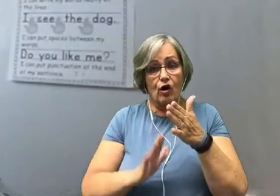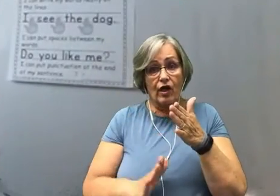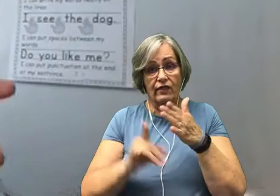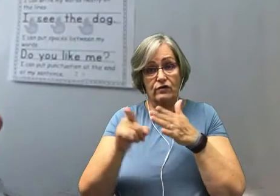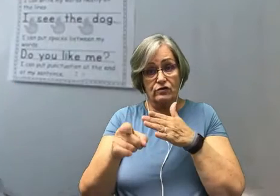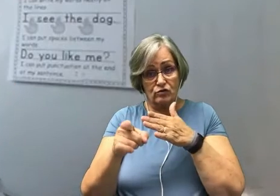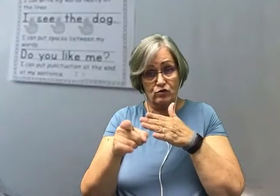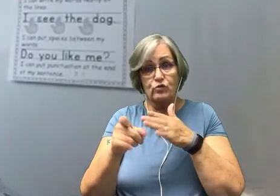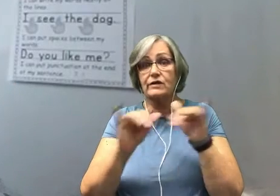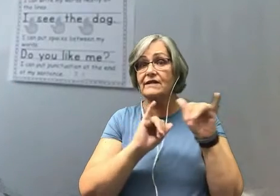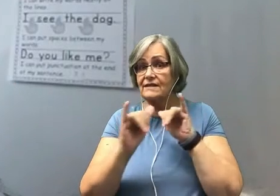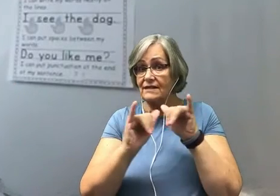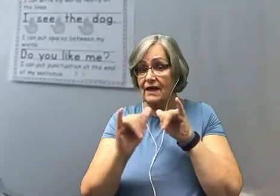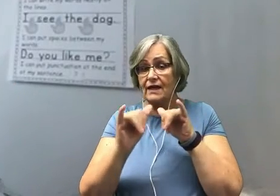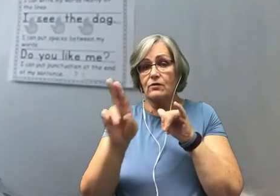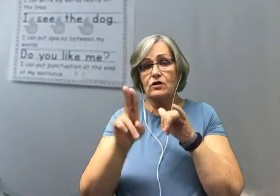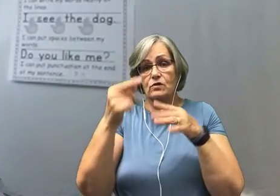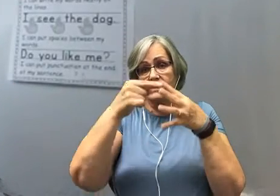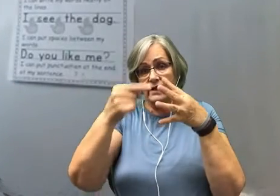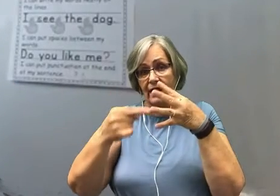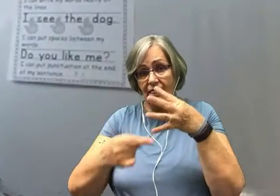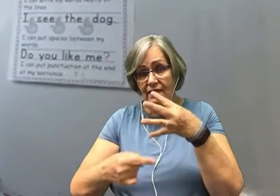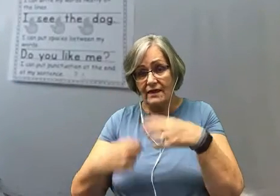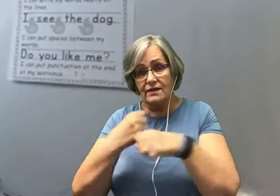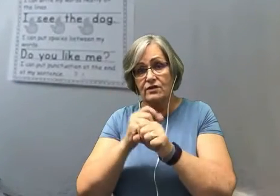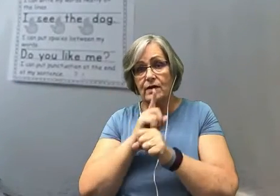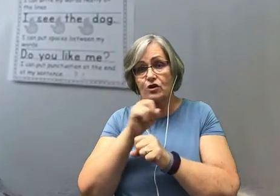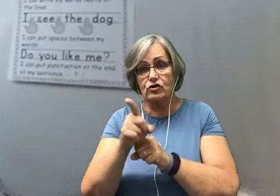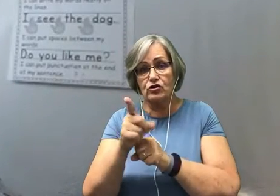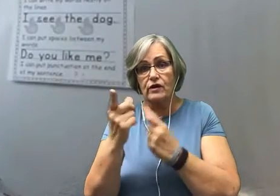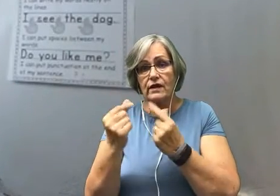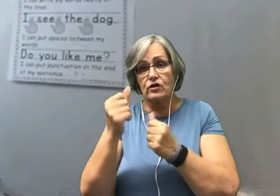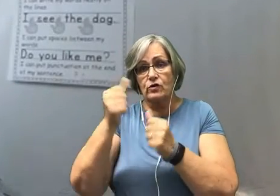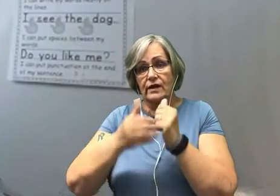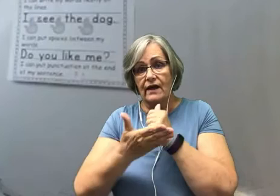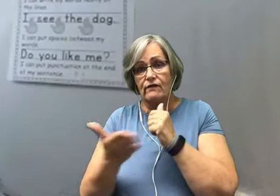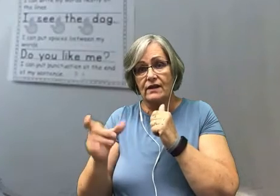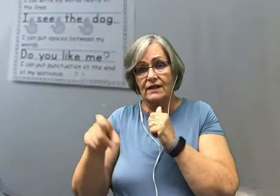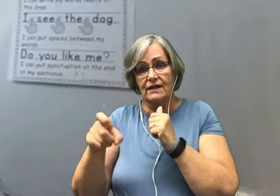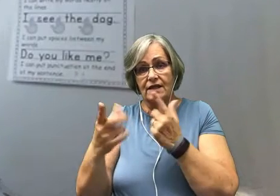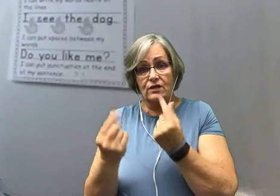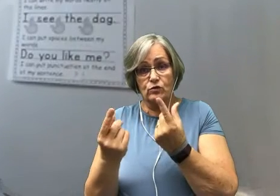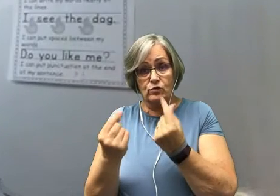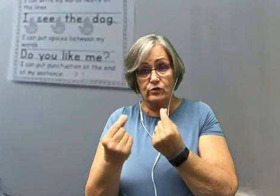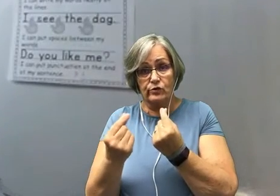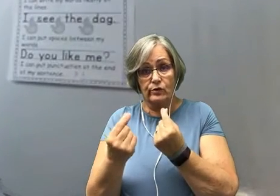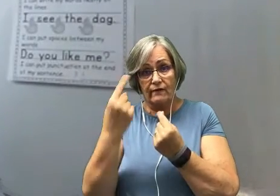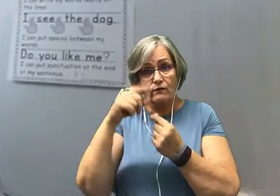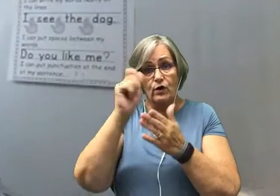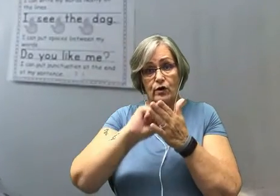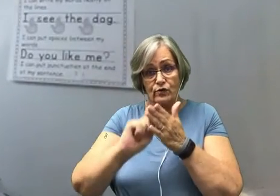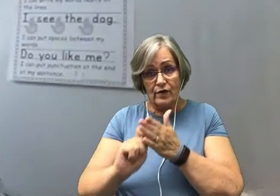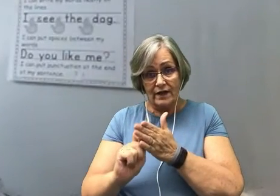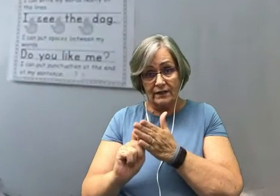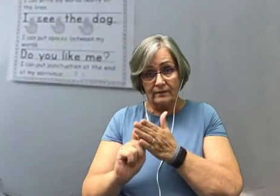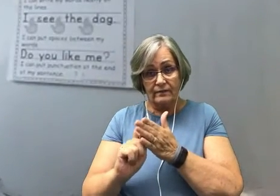authors, which is you're an author, use a list to make sure that they are doing everything they need to do